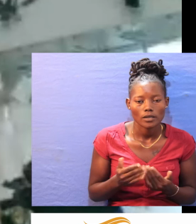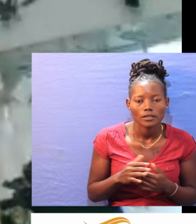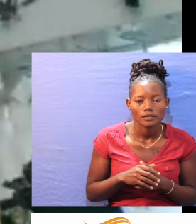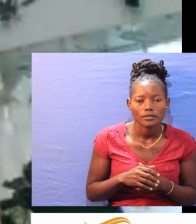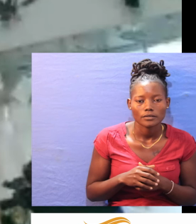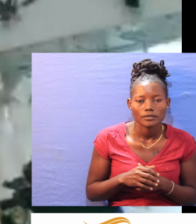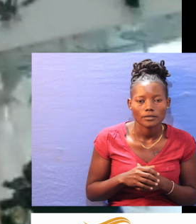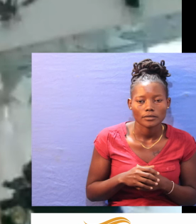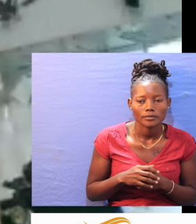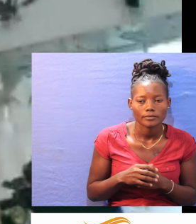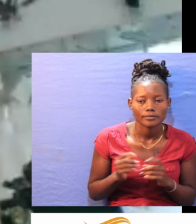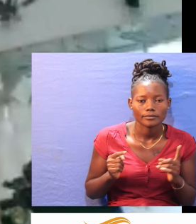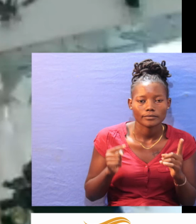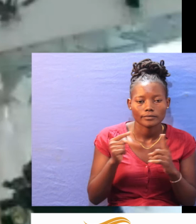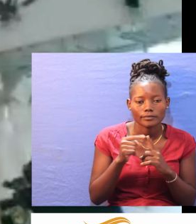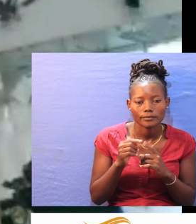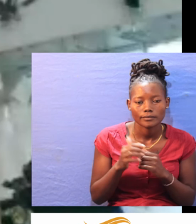say, okay, our goal is